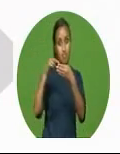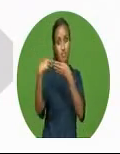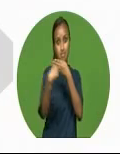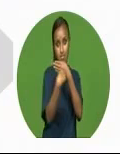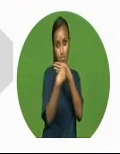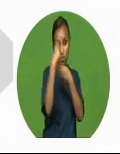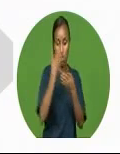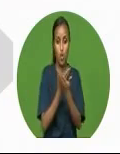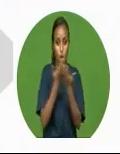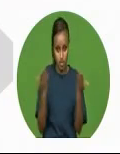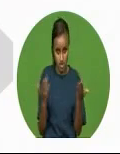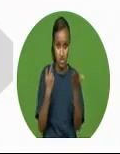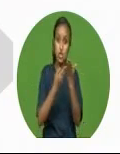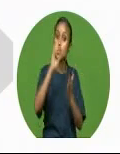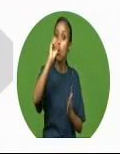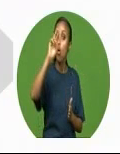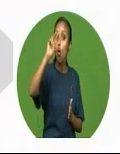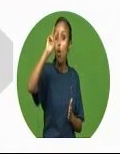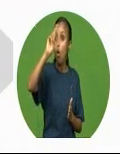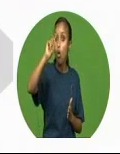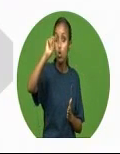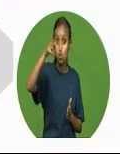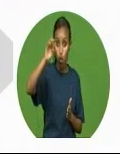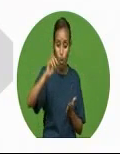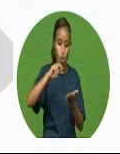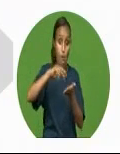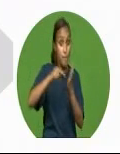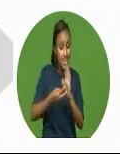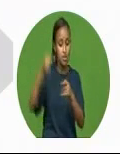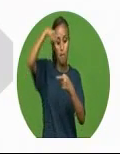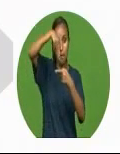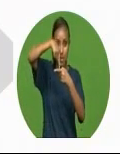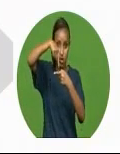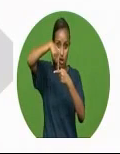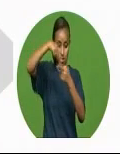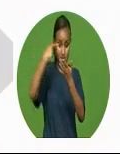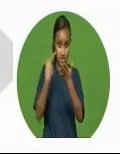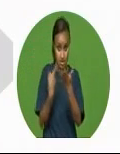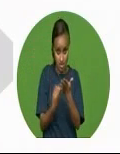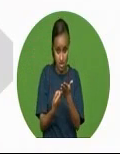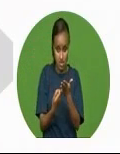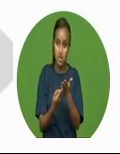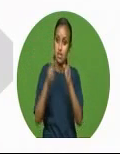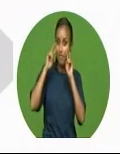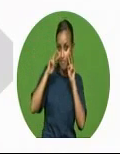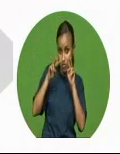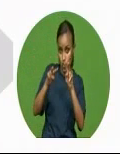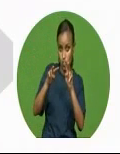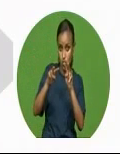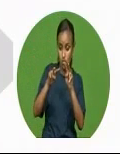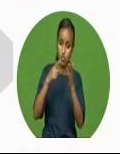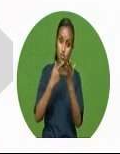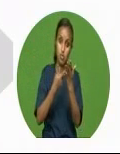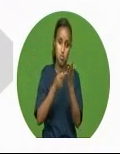orthogonally. Ortho means perpendicular. In this case, the visual rays from